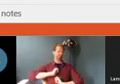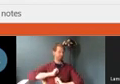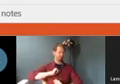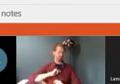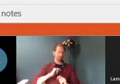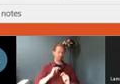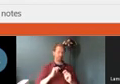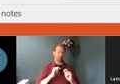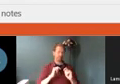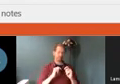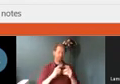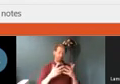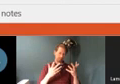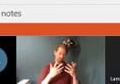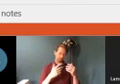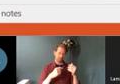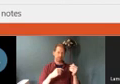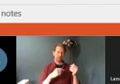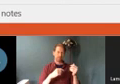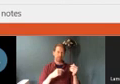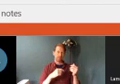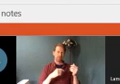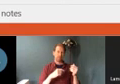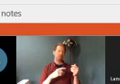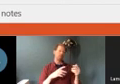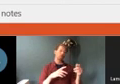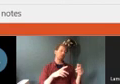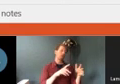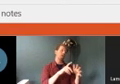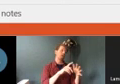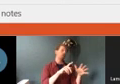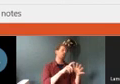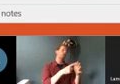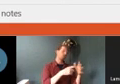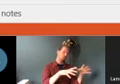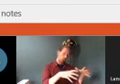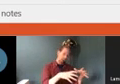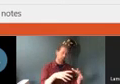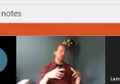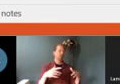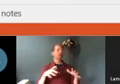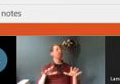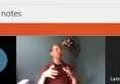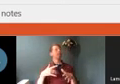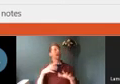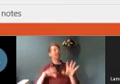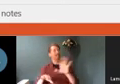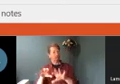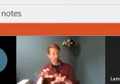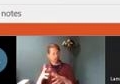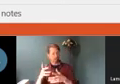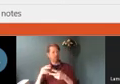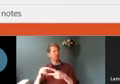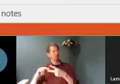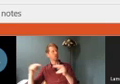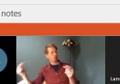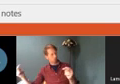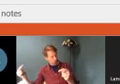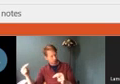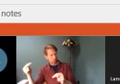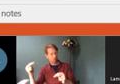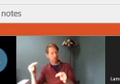prize. It's obviously that is the Doctoral College, the College of Life Sciences, the Department of Genetics and Genomic Biology, and